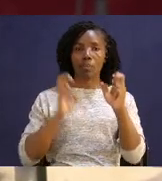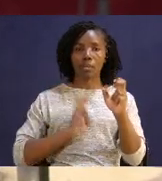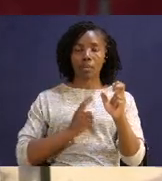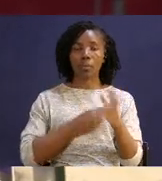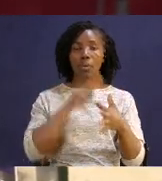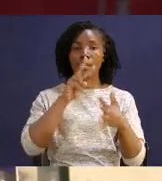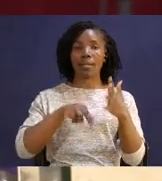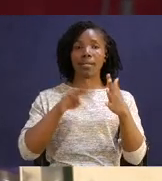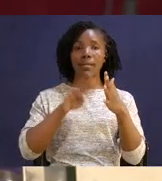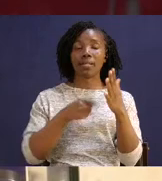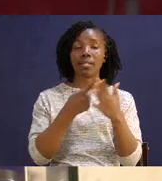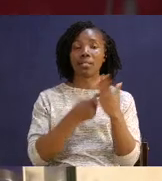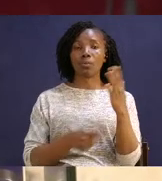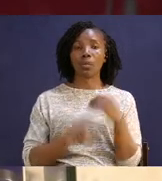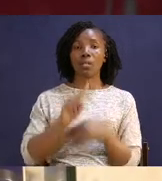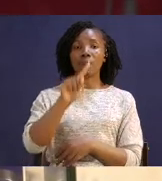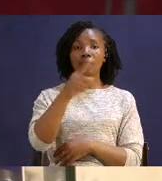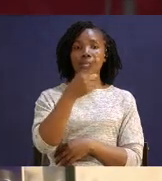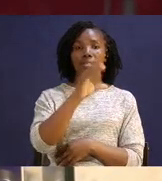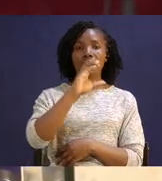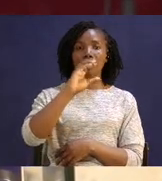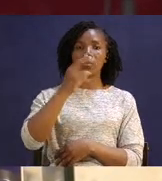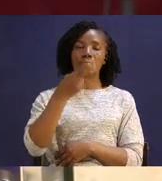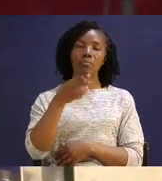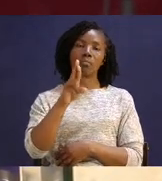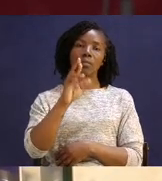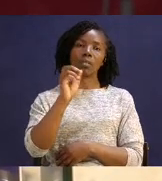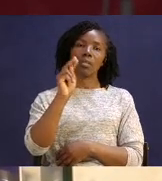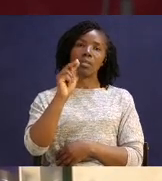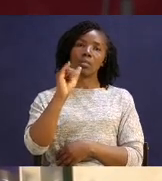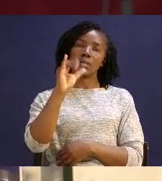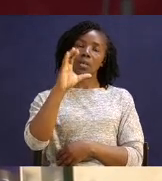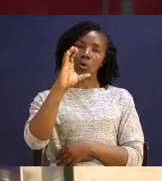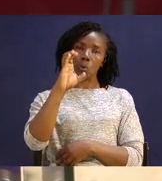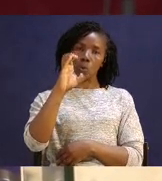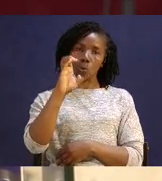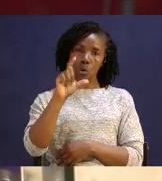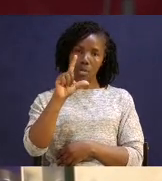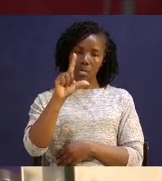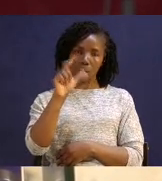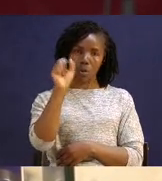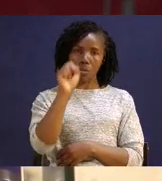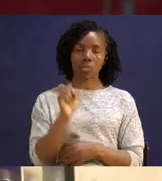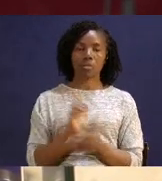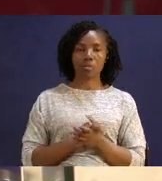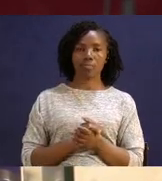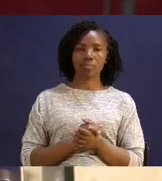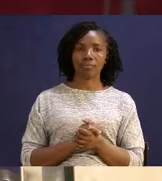is 1 Chronicles, not Corinthians, 1